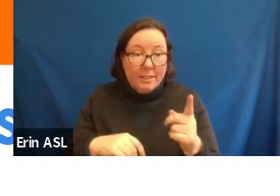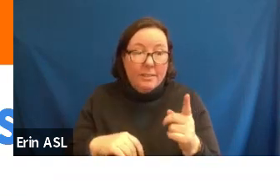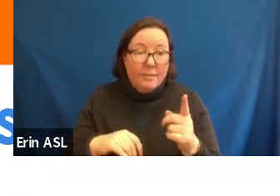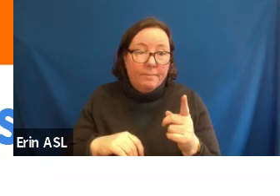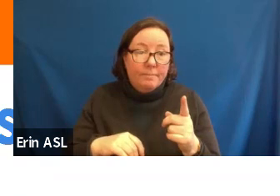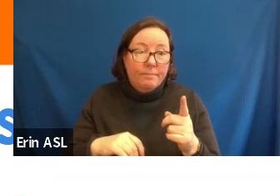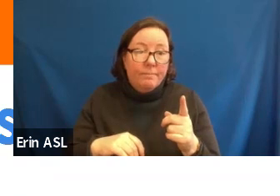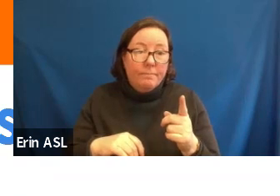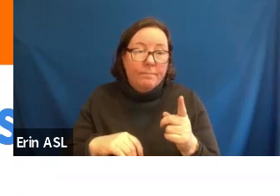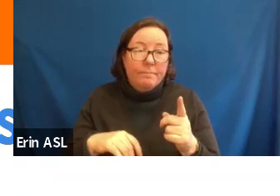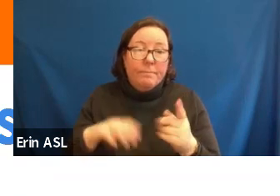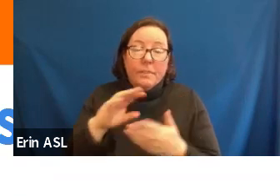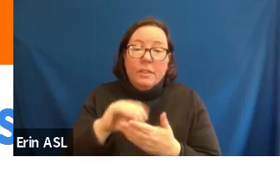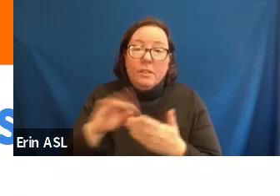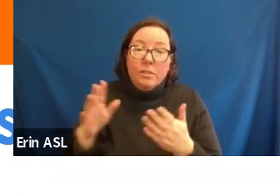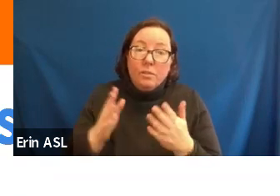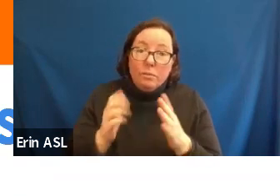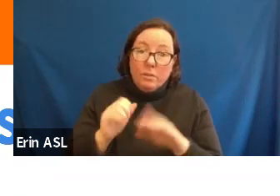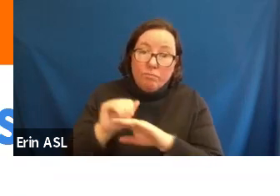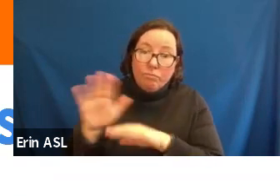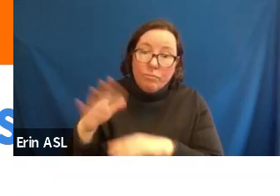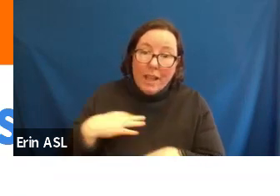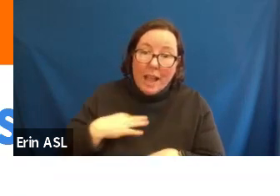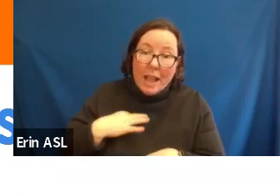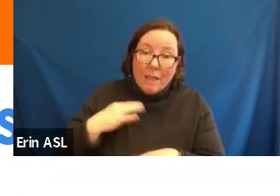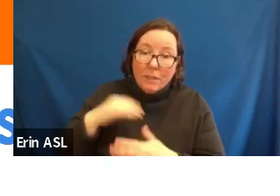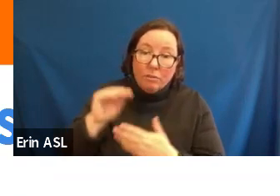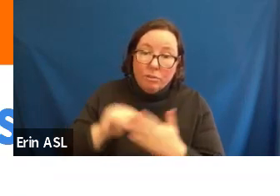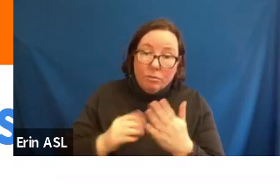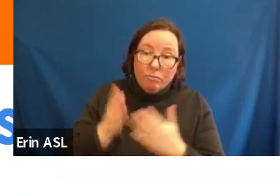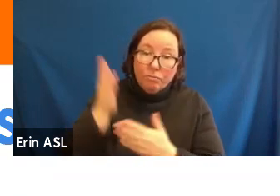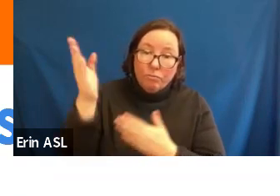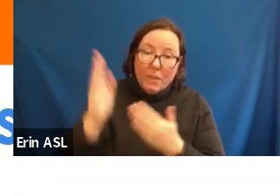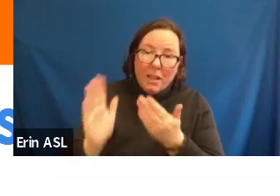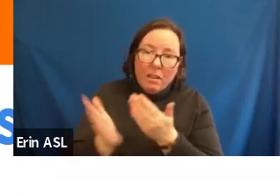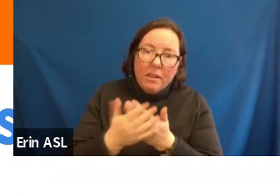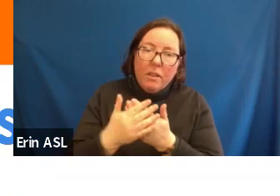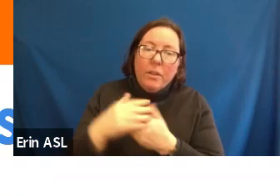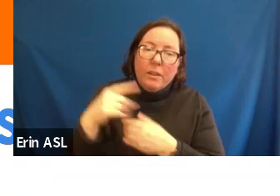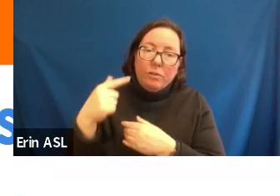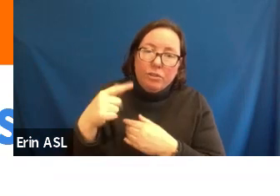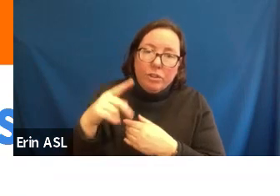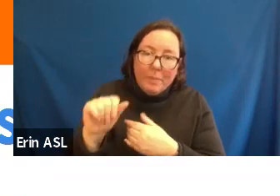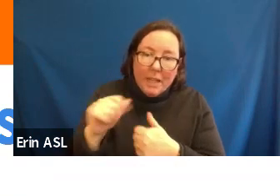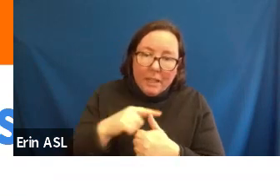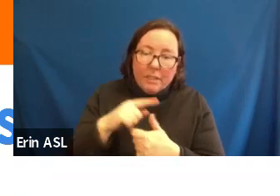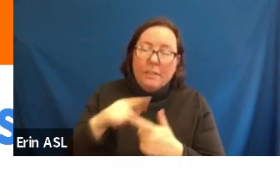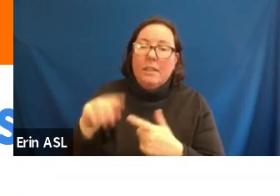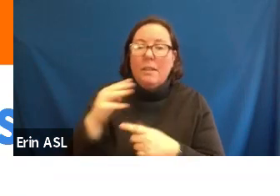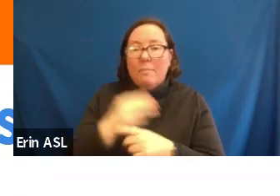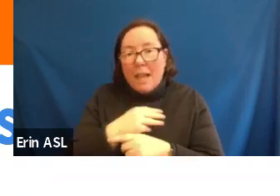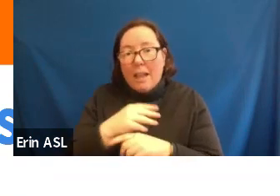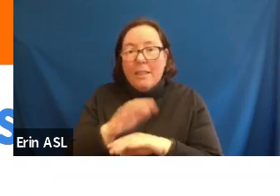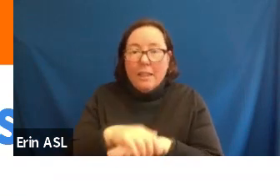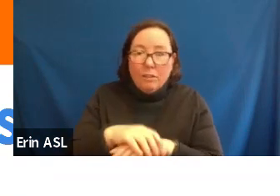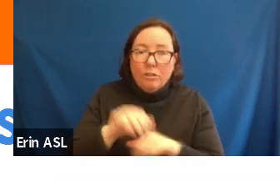So students submit an application that includes GPA, math, English, science, and